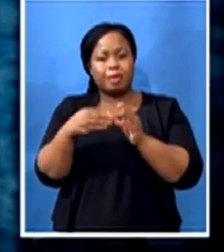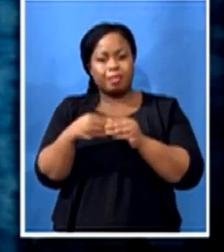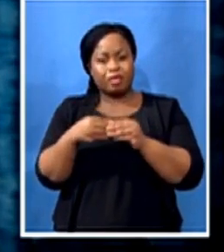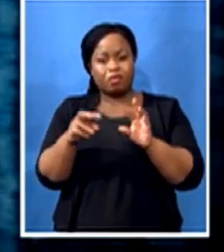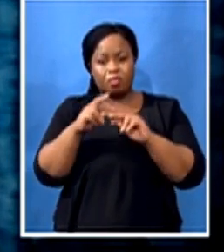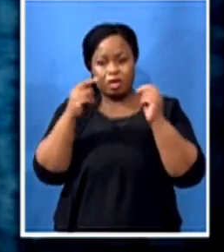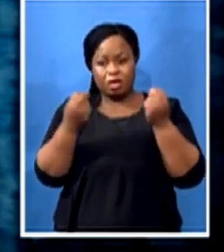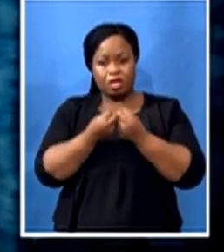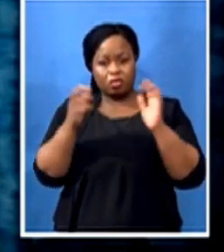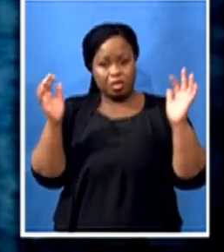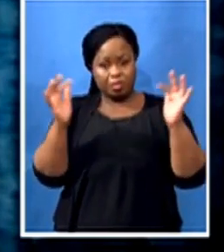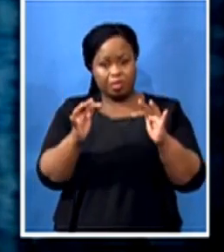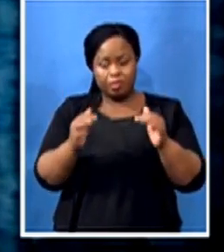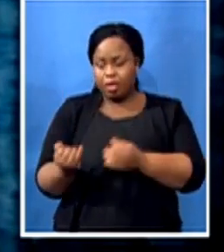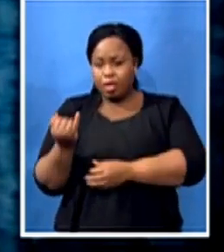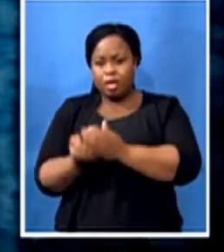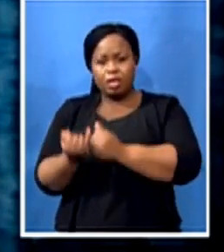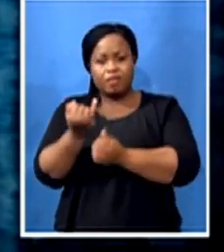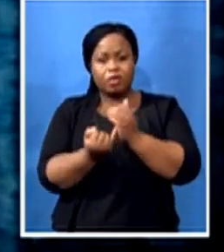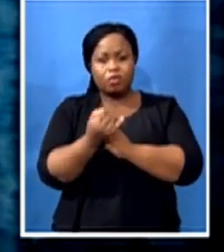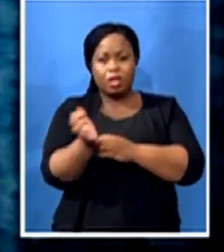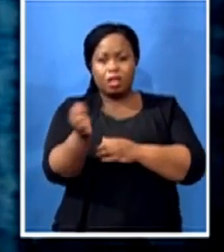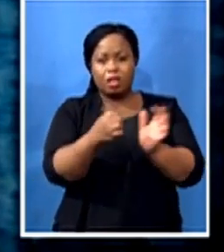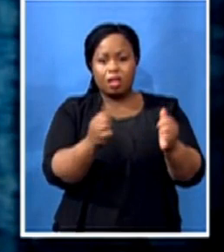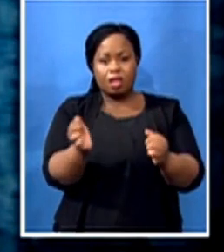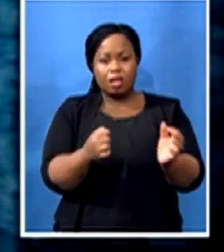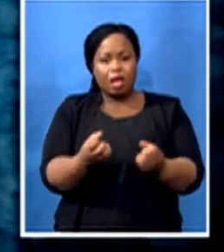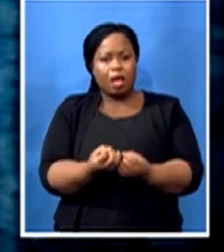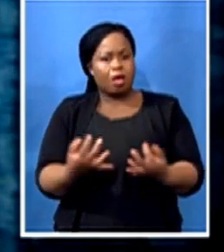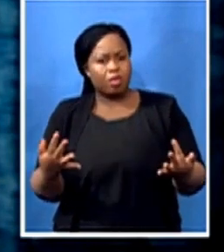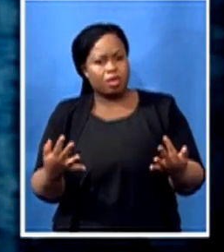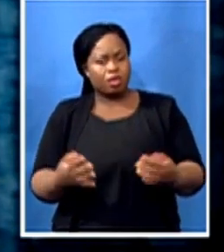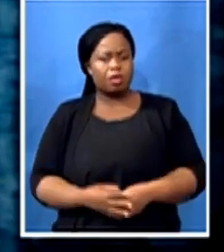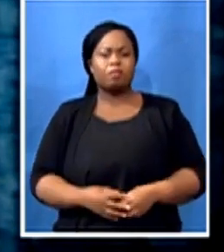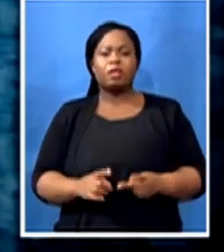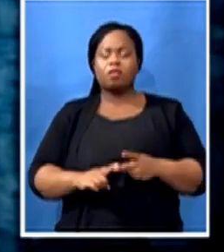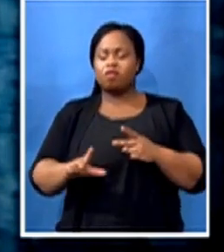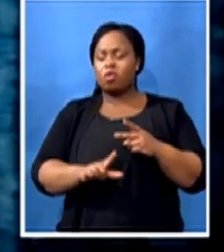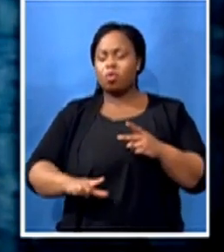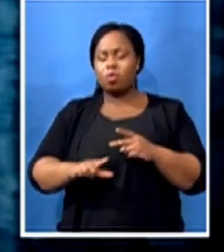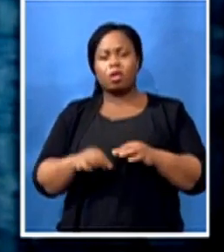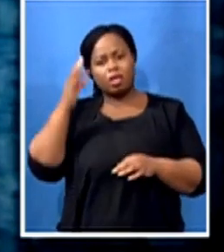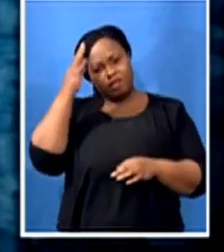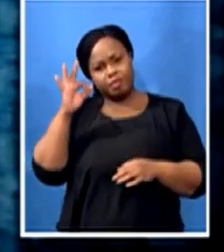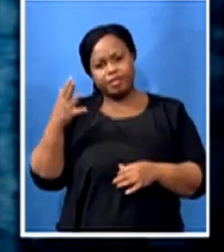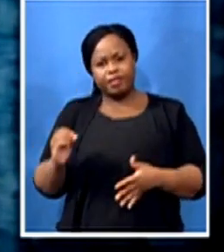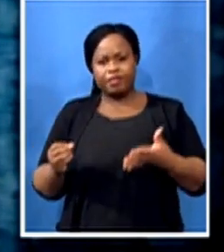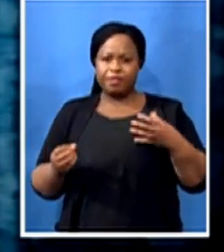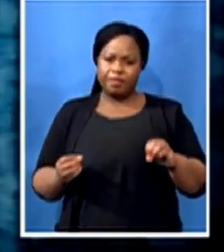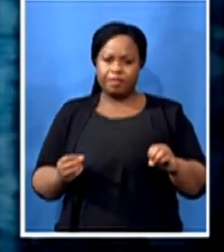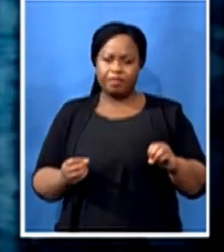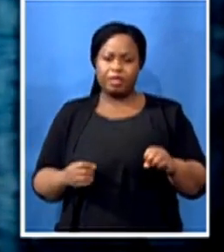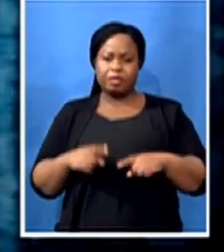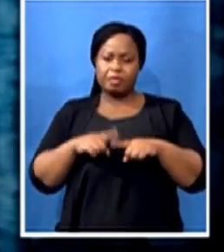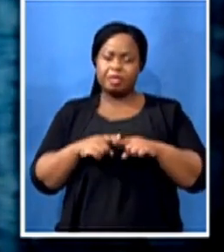therefore? In the case of local government, it's a 50-50 division between proportional representation and individual